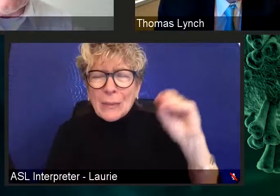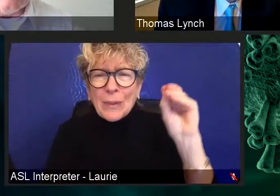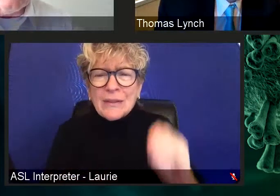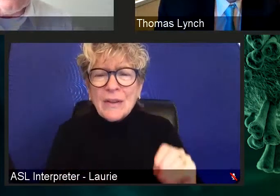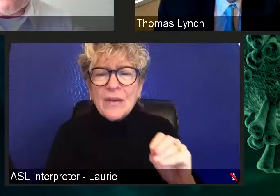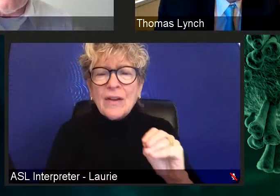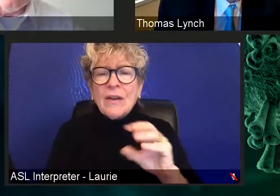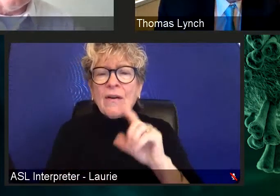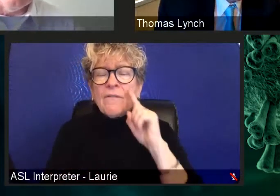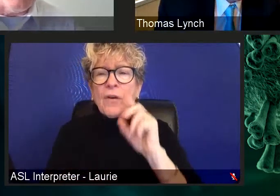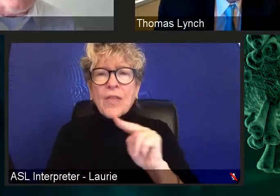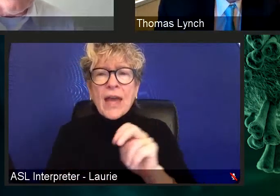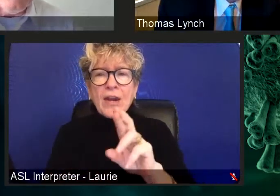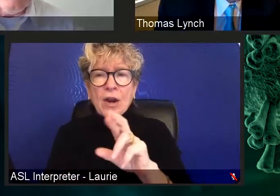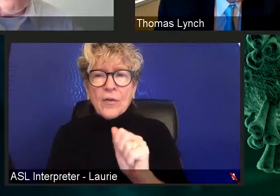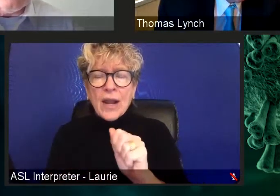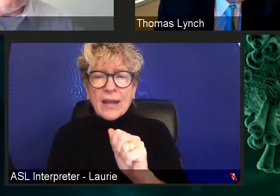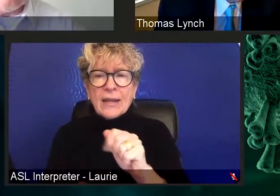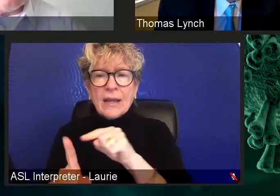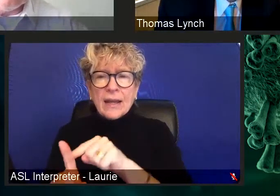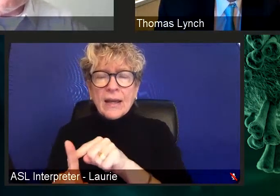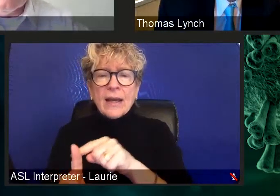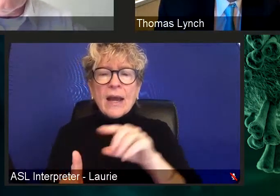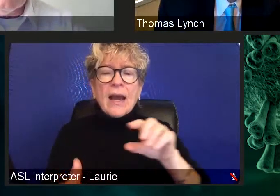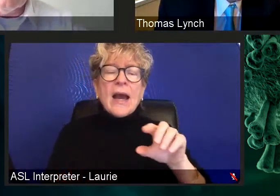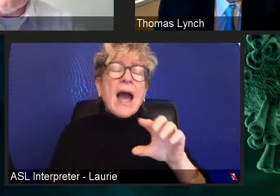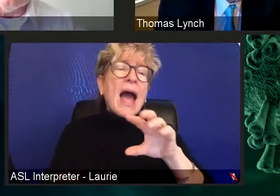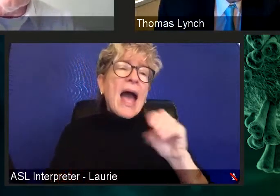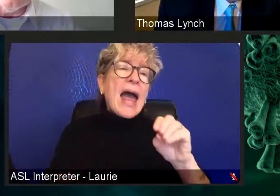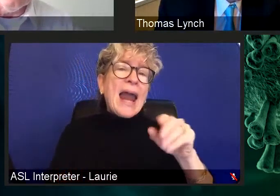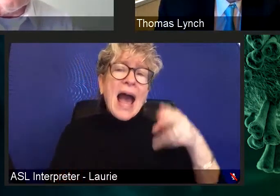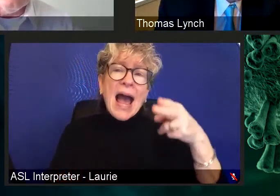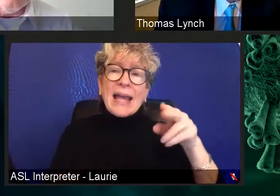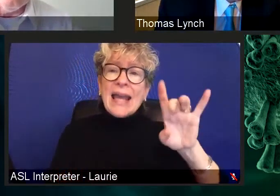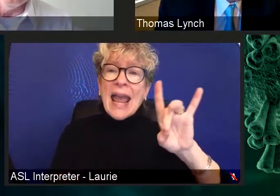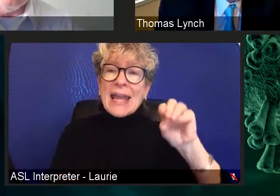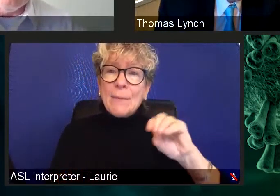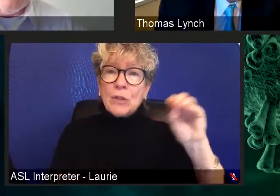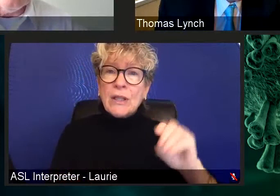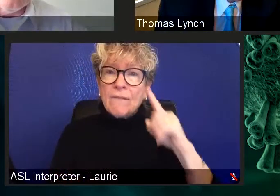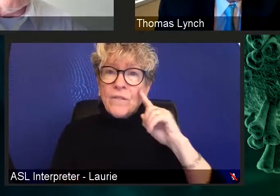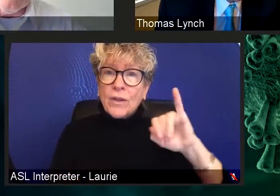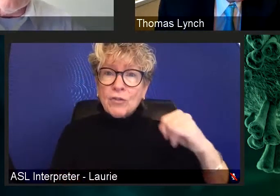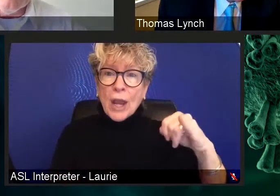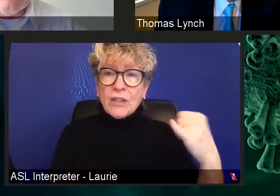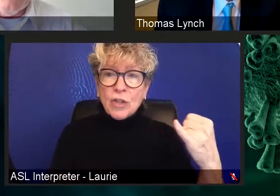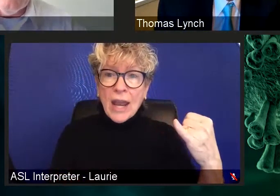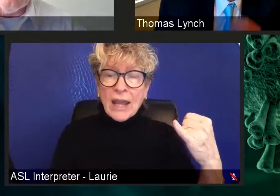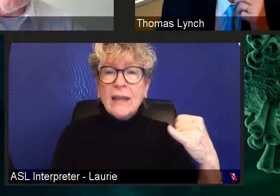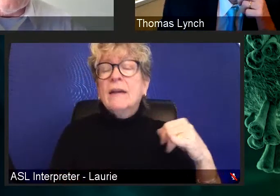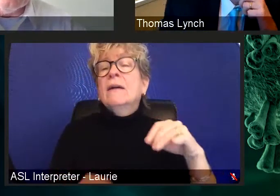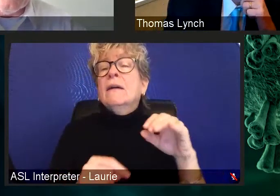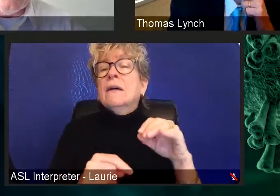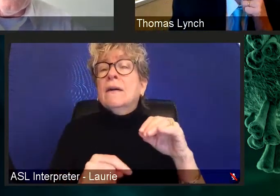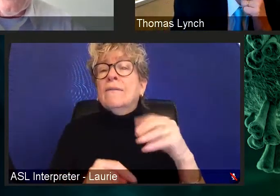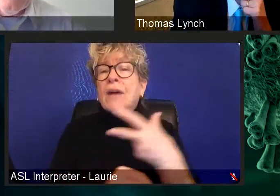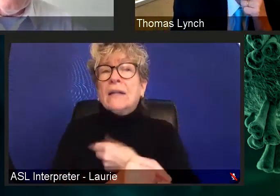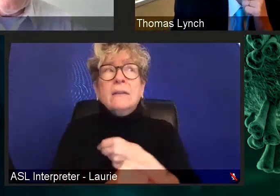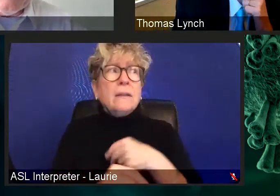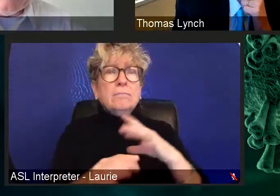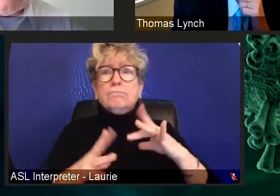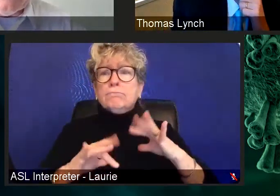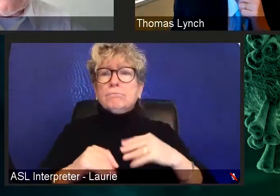mRNA vaccines and high 80% for the Janssen vaccine. That's just, the best news ever. What we don't